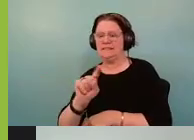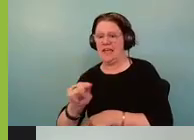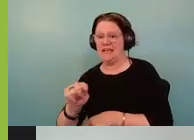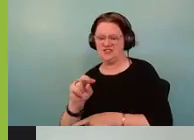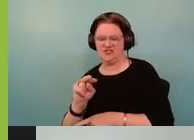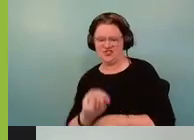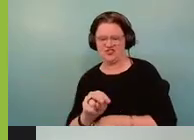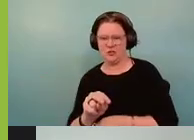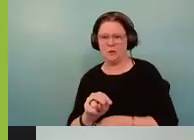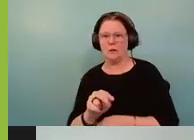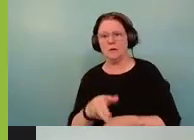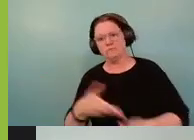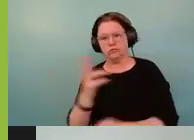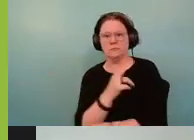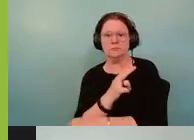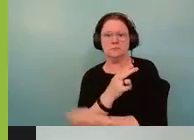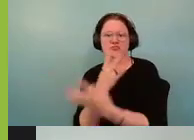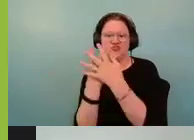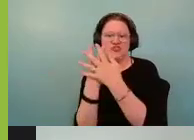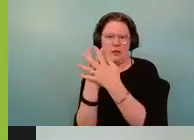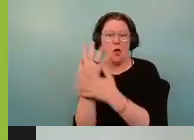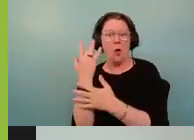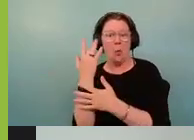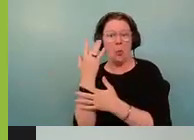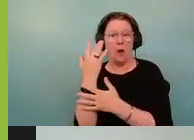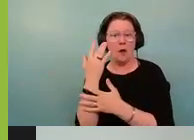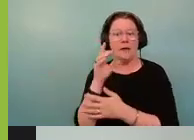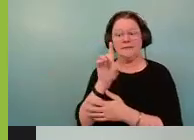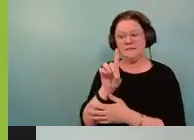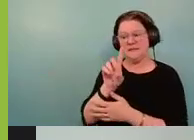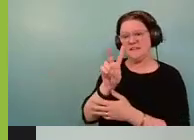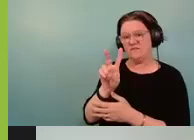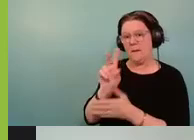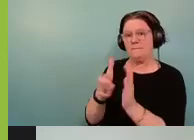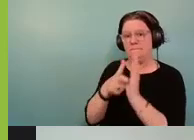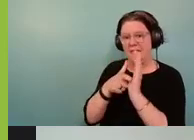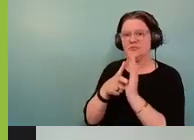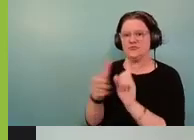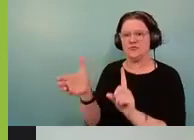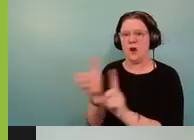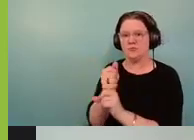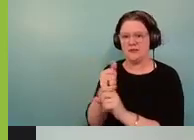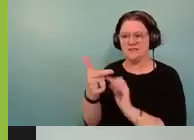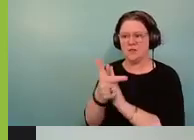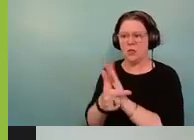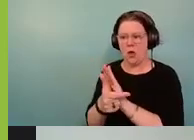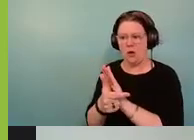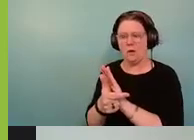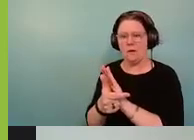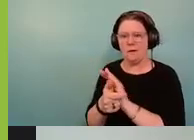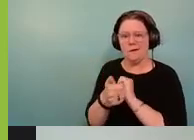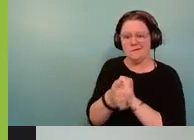to jail due to the domestic violence mandatory arrest law of quote unquote harming